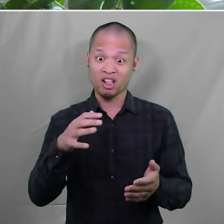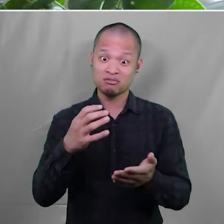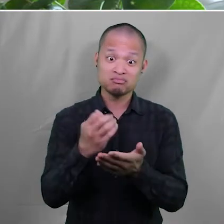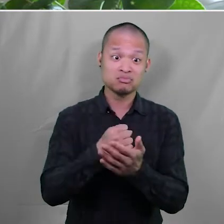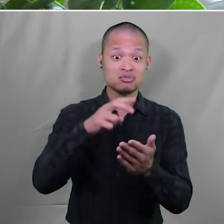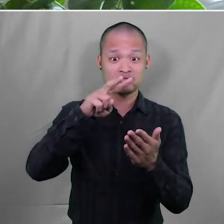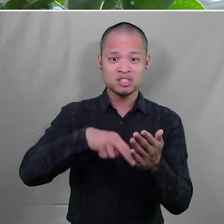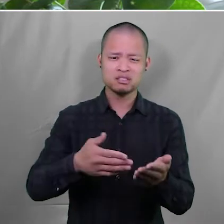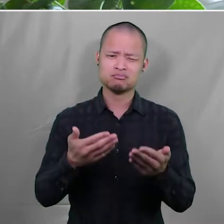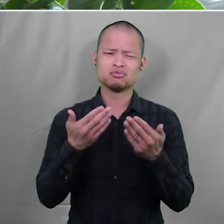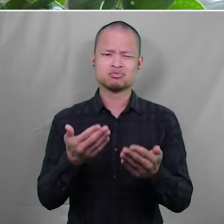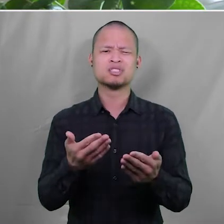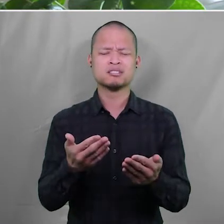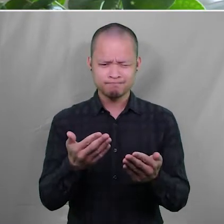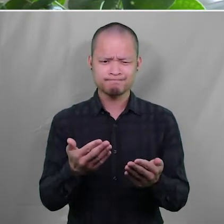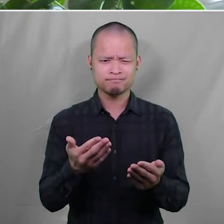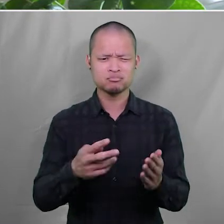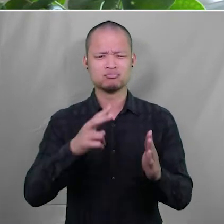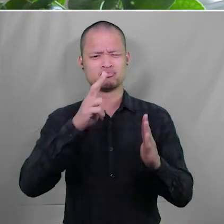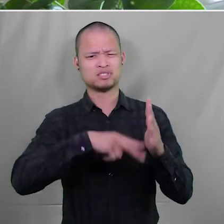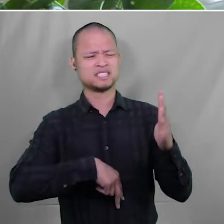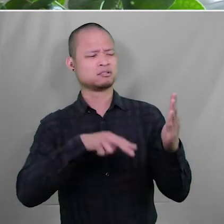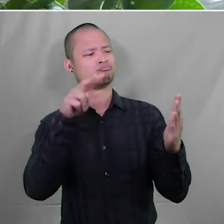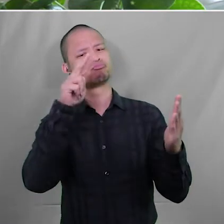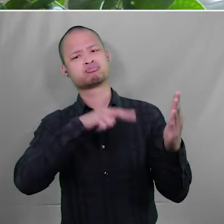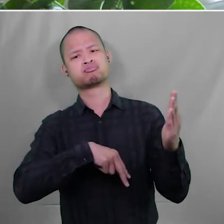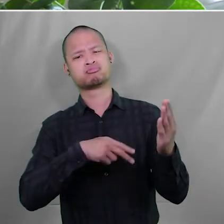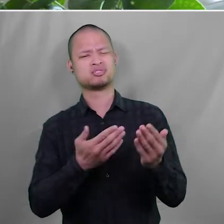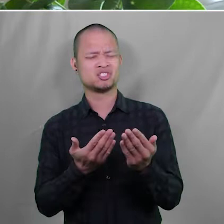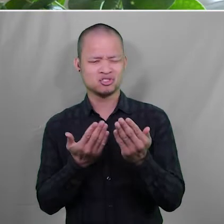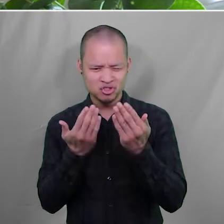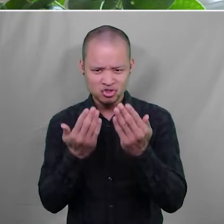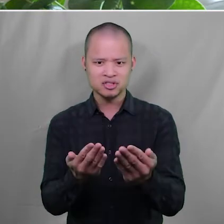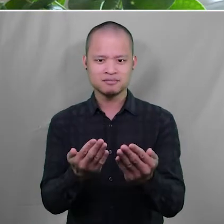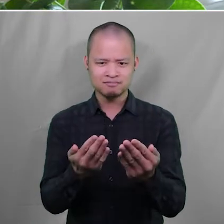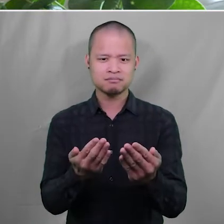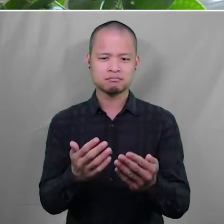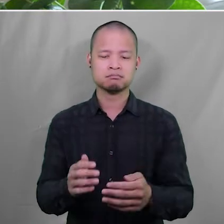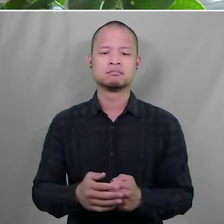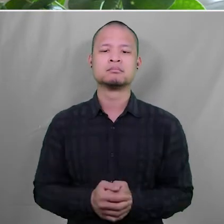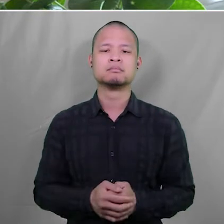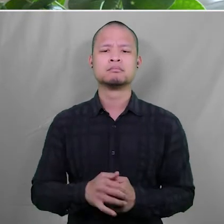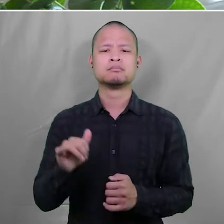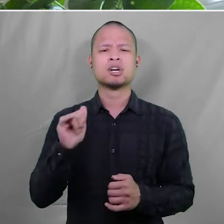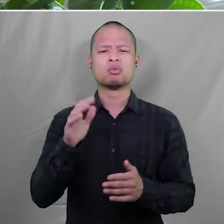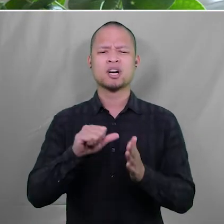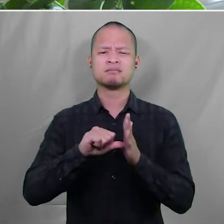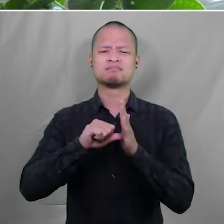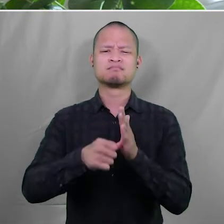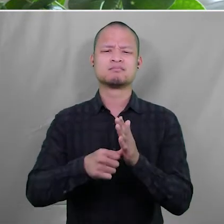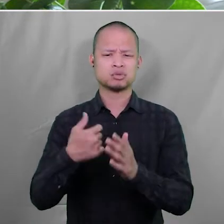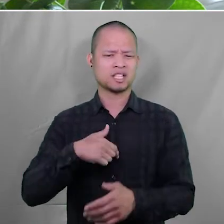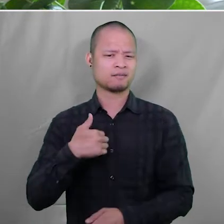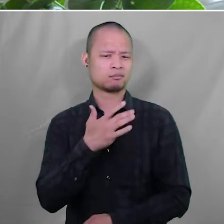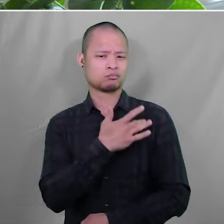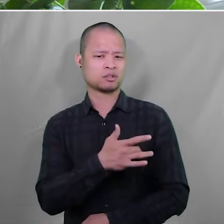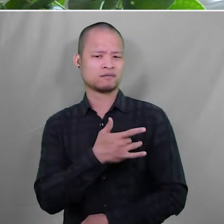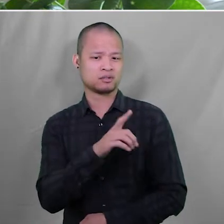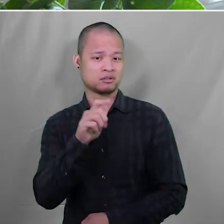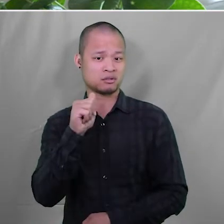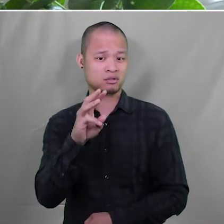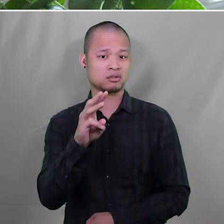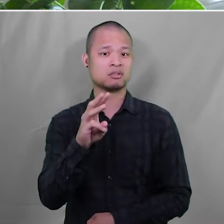read the document, I highly encourage you to take a glance. And so finally, I also want to mention that we do have provincial